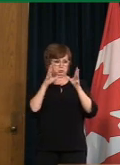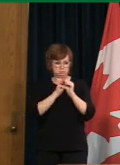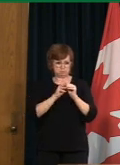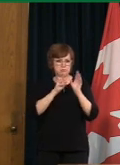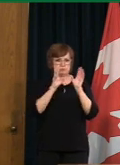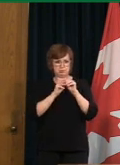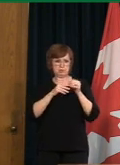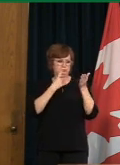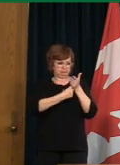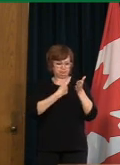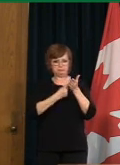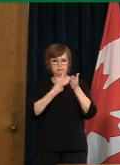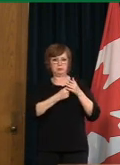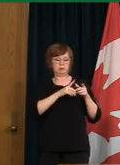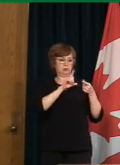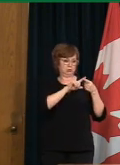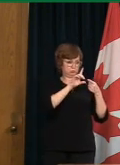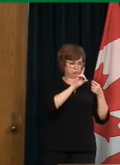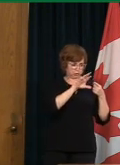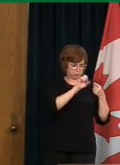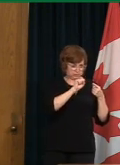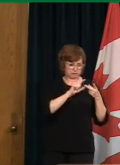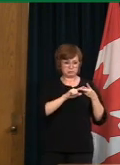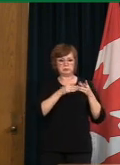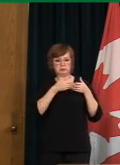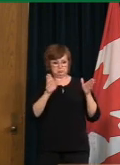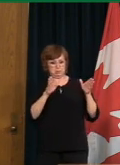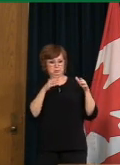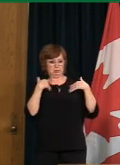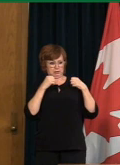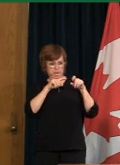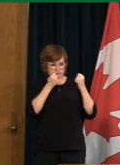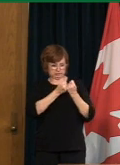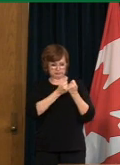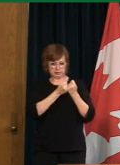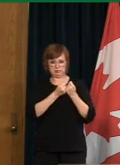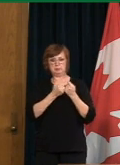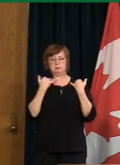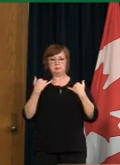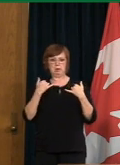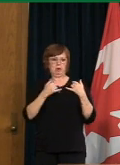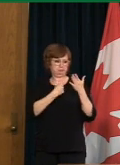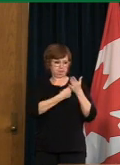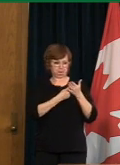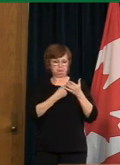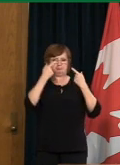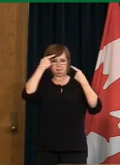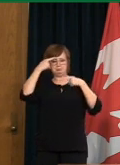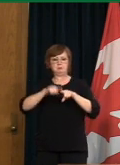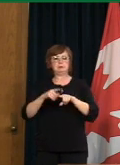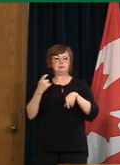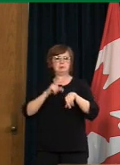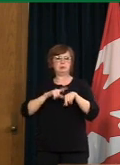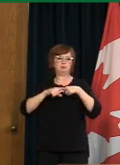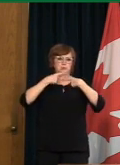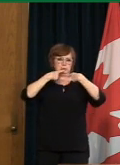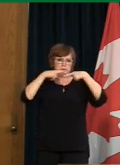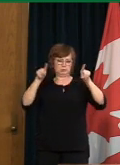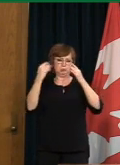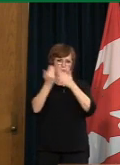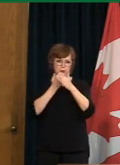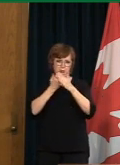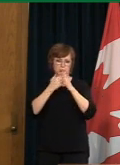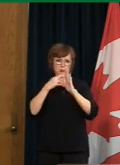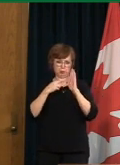recommendations of Dr. Shahab and his public health team, we are here to announce a number of new measures and restrictions that